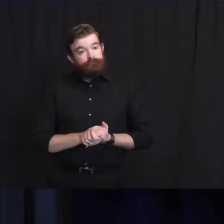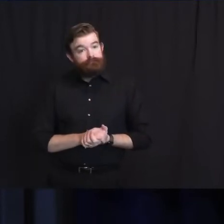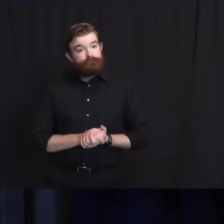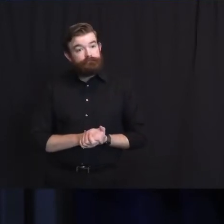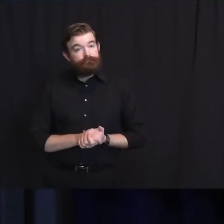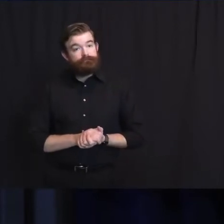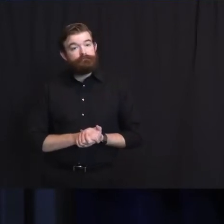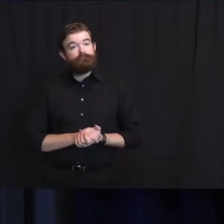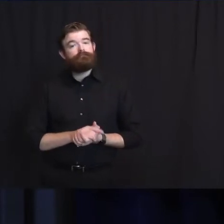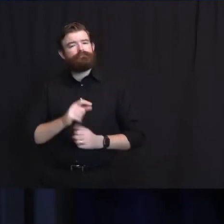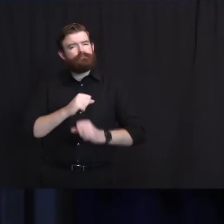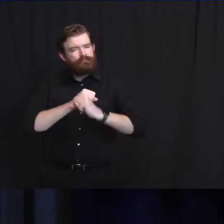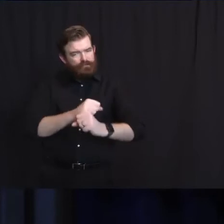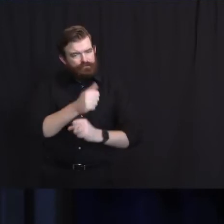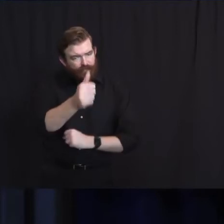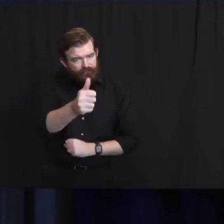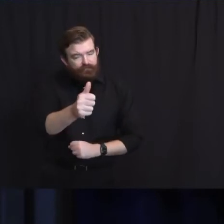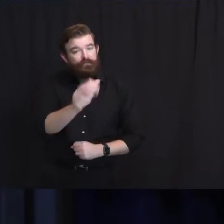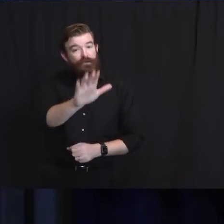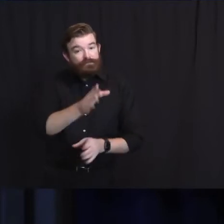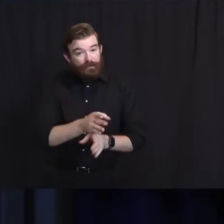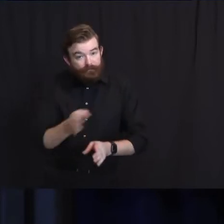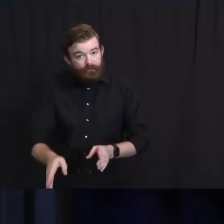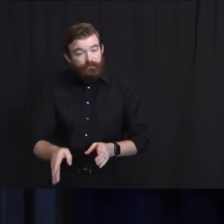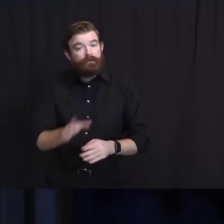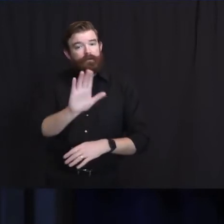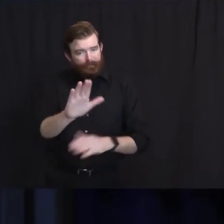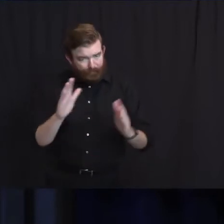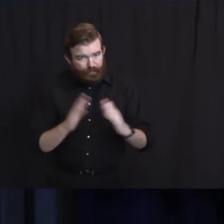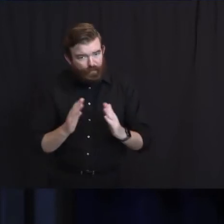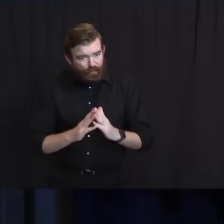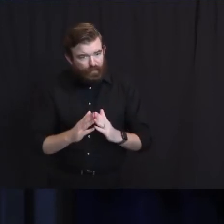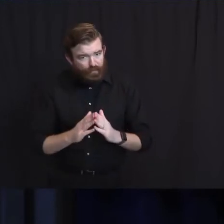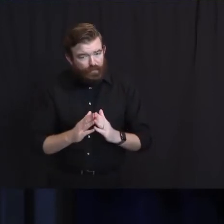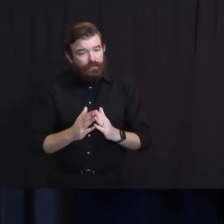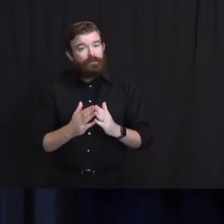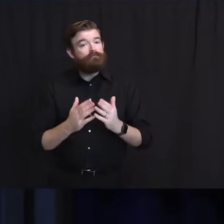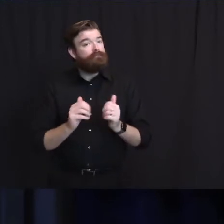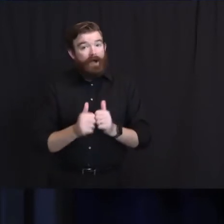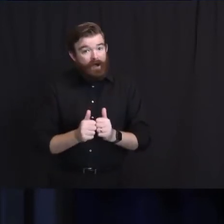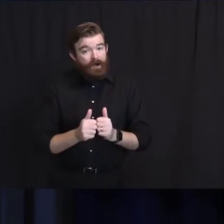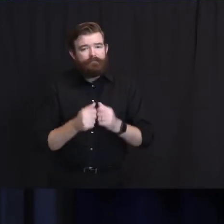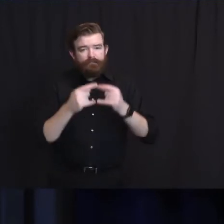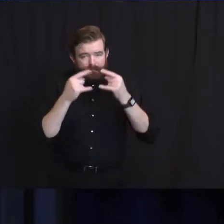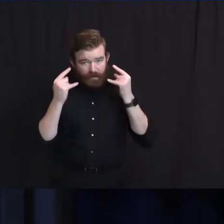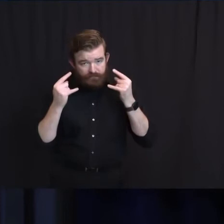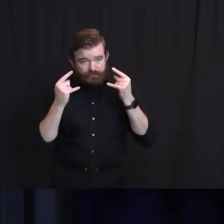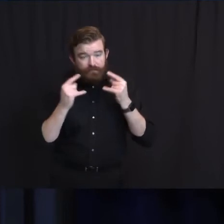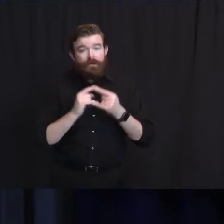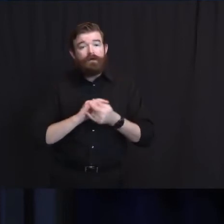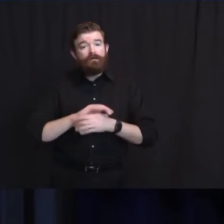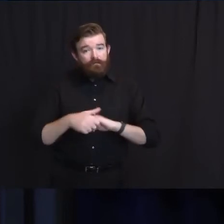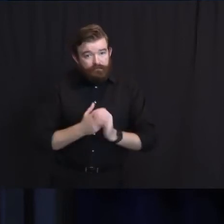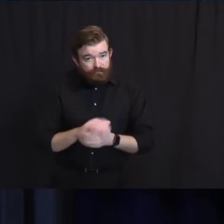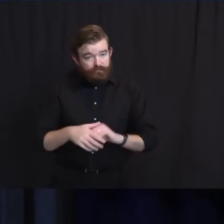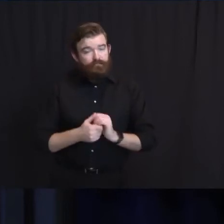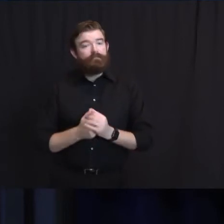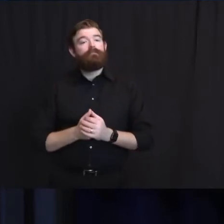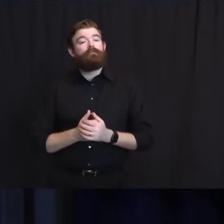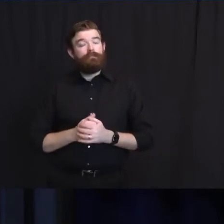ones, your neighbors, and your community. Mask up, wash your hands frequently, celebrate